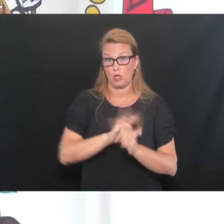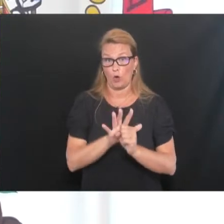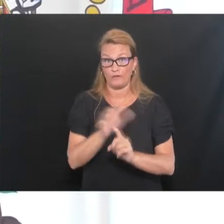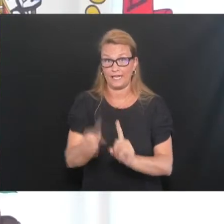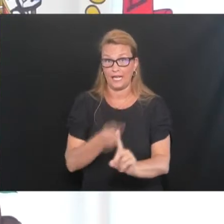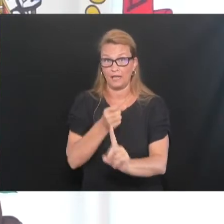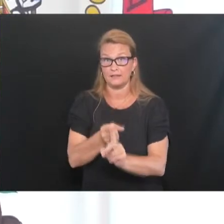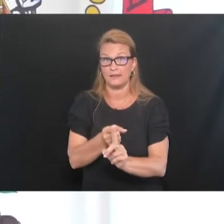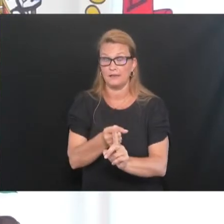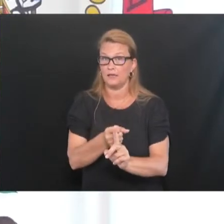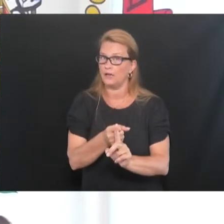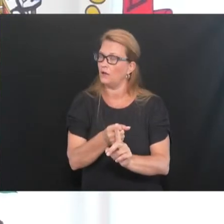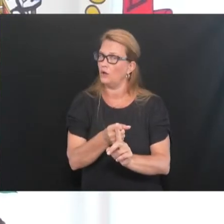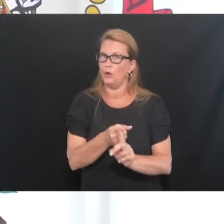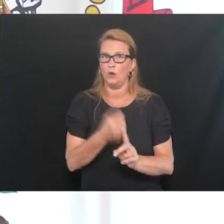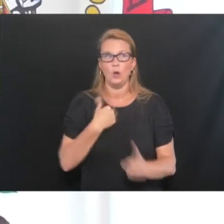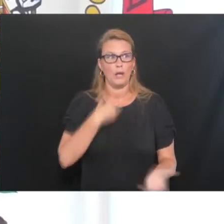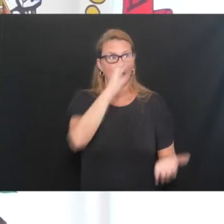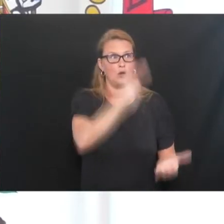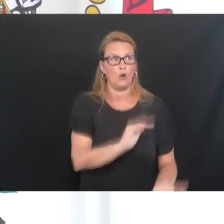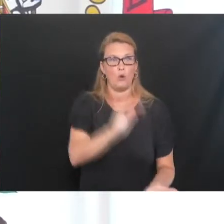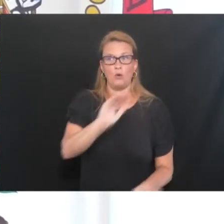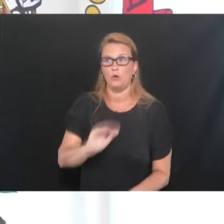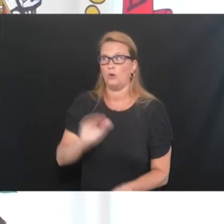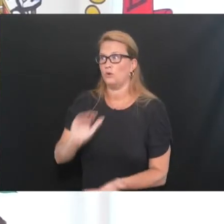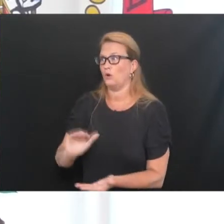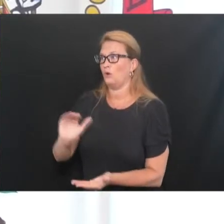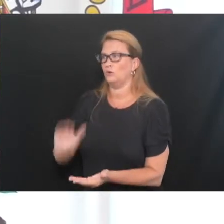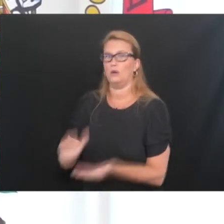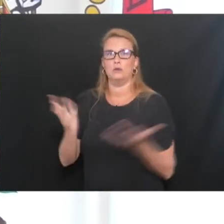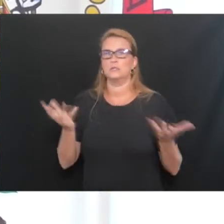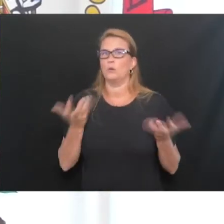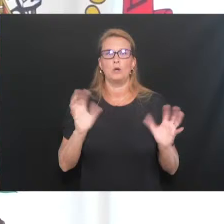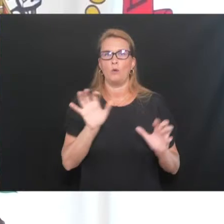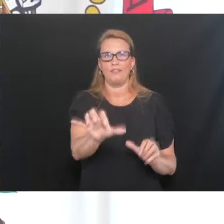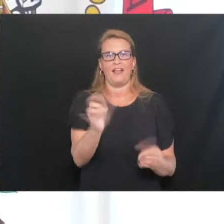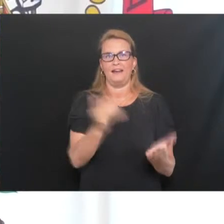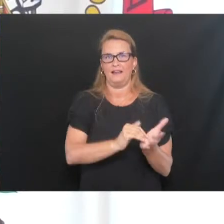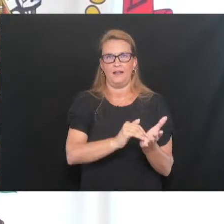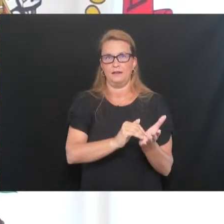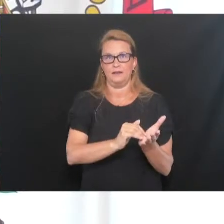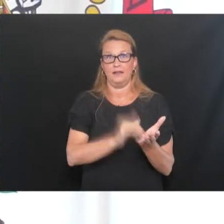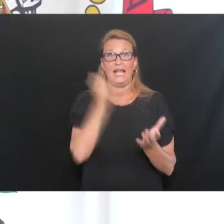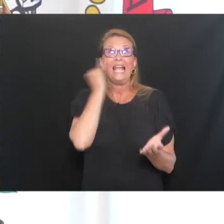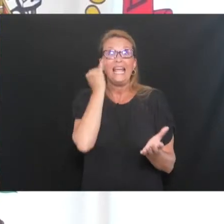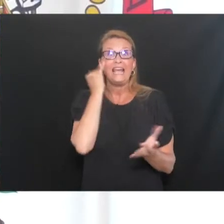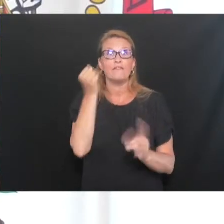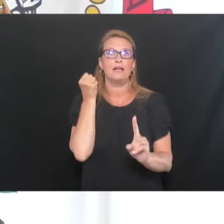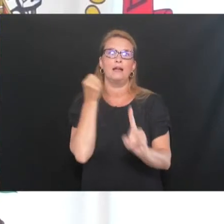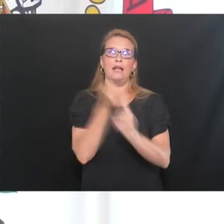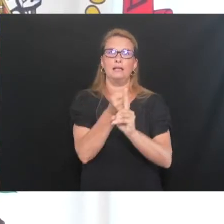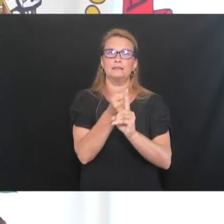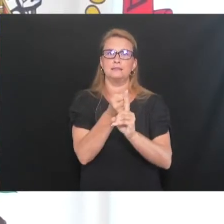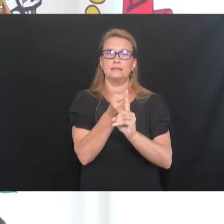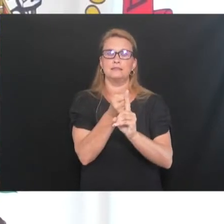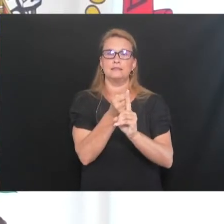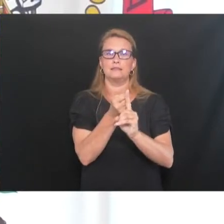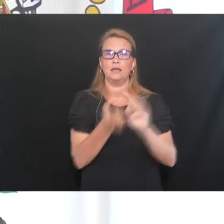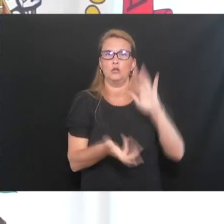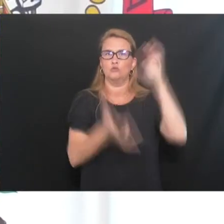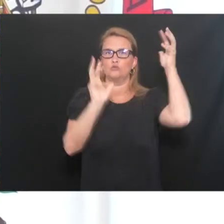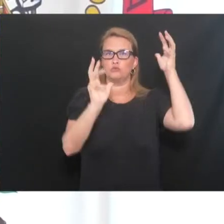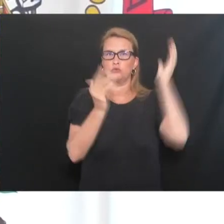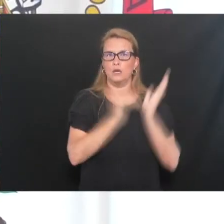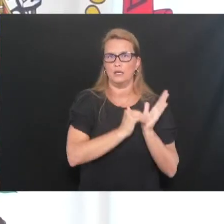of deficiencies, and we don't want to have any deficiencies if in fact this is something that is going to be bad.